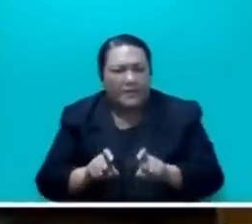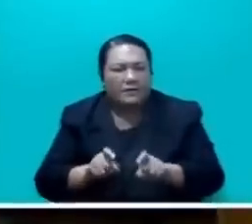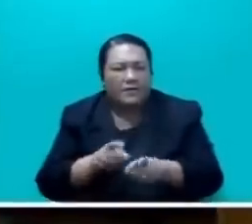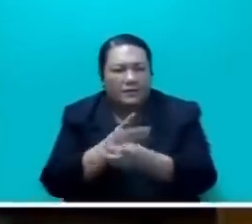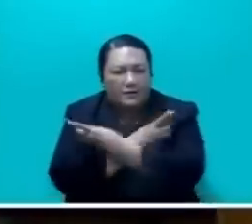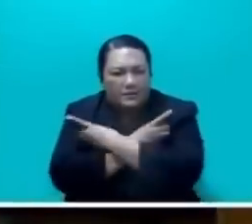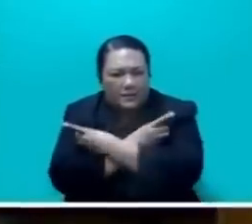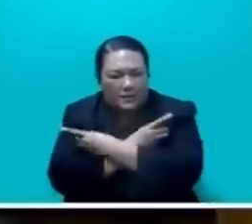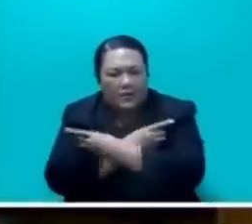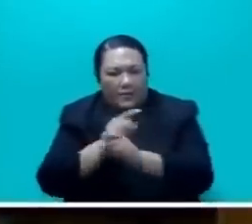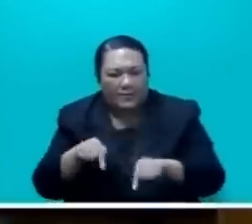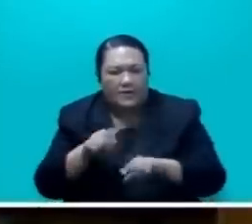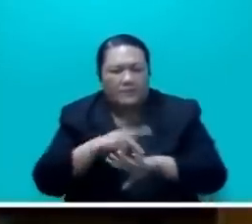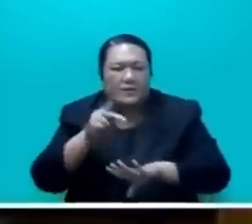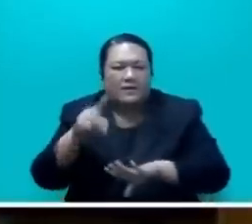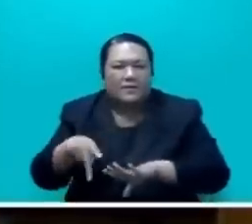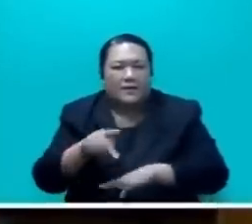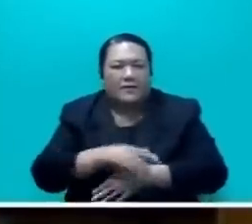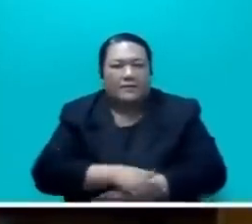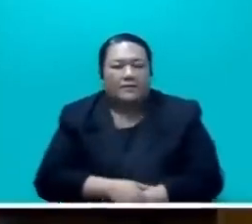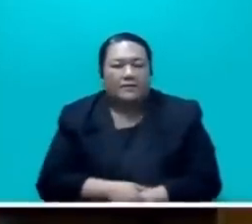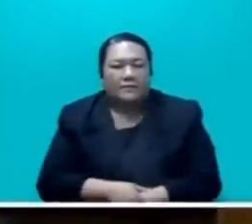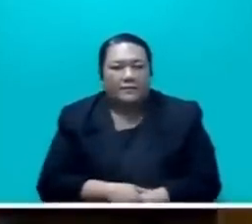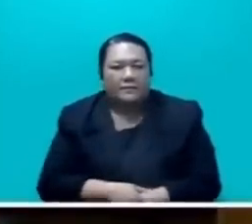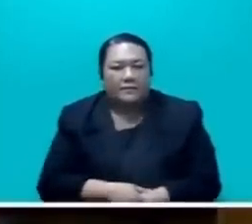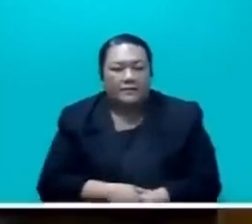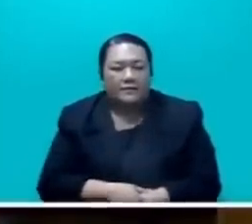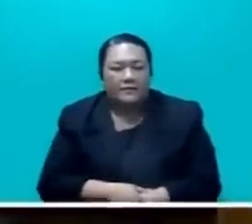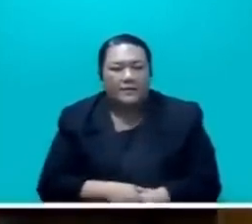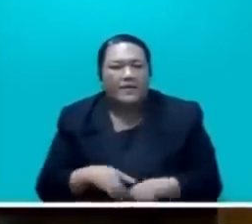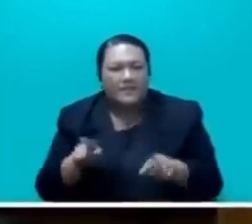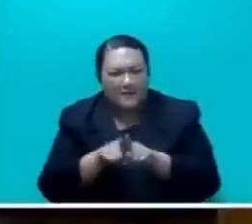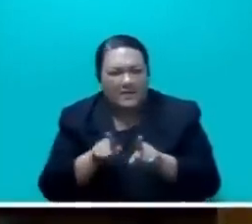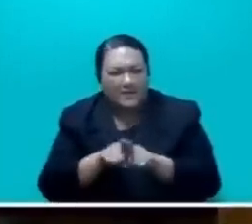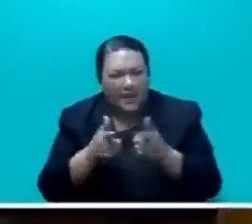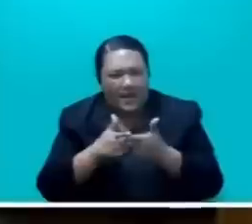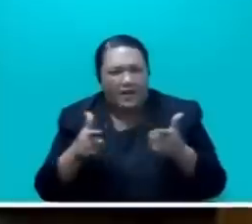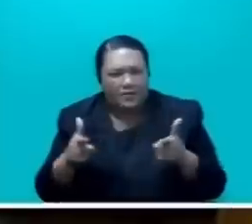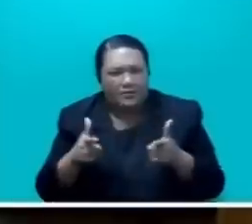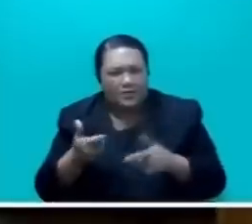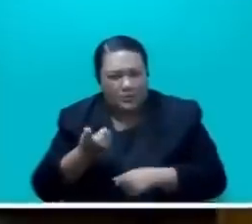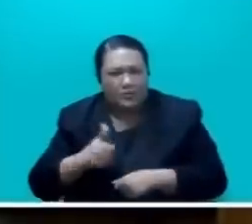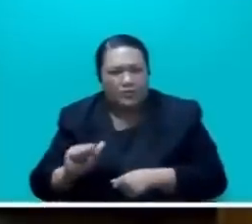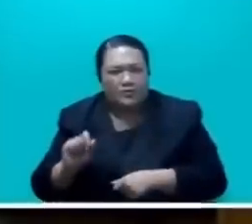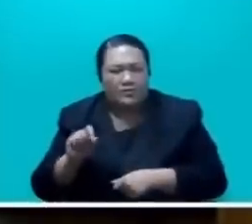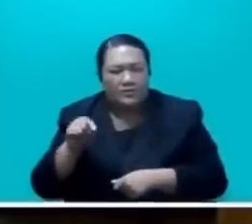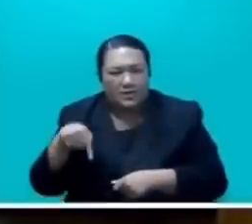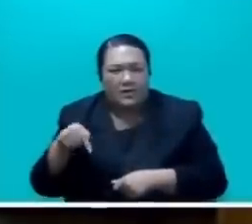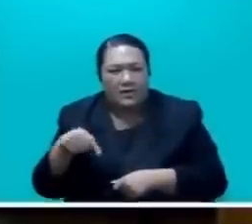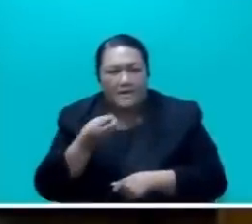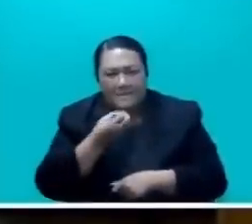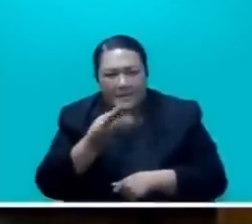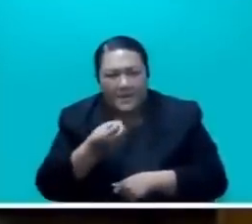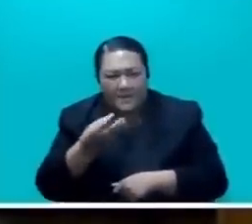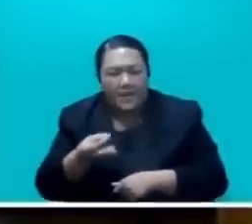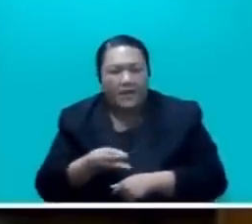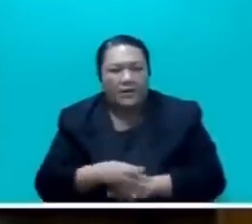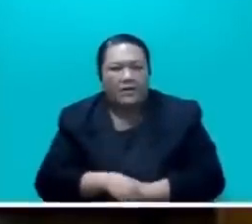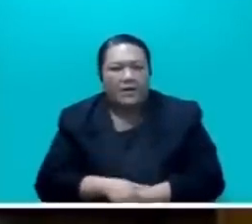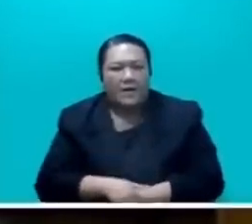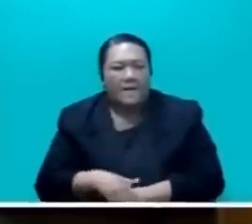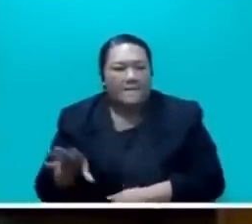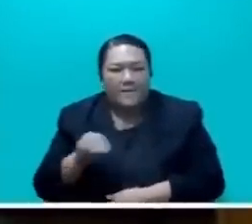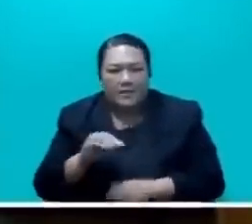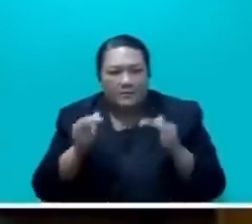of this Honourable House. And the language we use must be in keeping with the